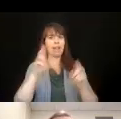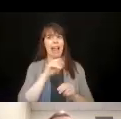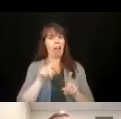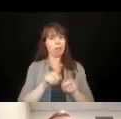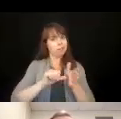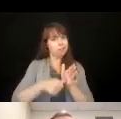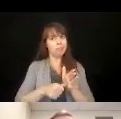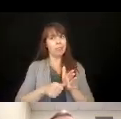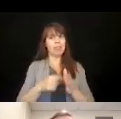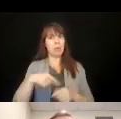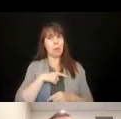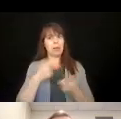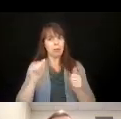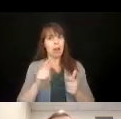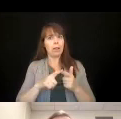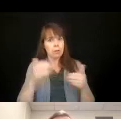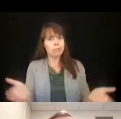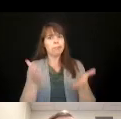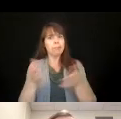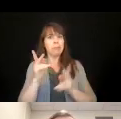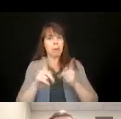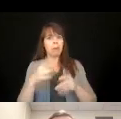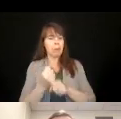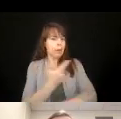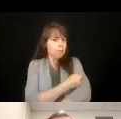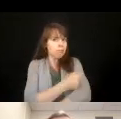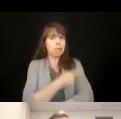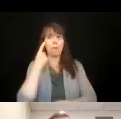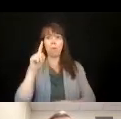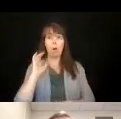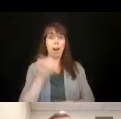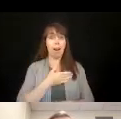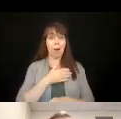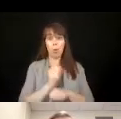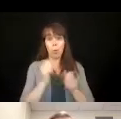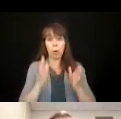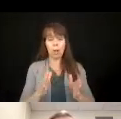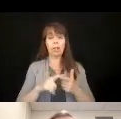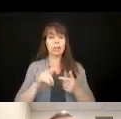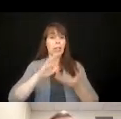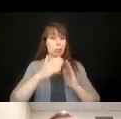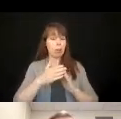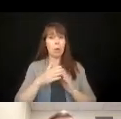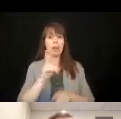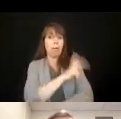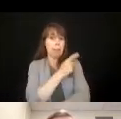continued efforts to increase vaccinations for our patients, our team members, and our communities. Can I have the next slide, please?